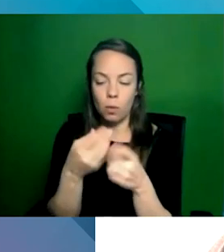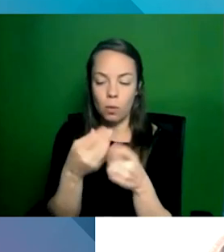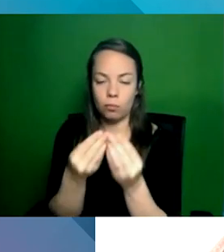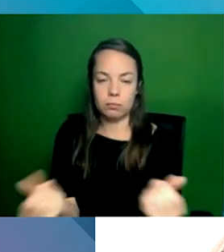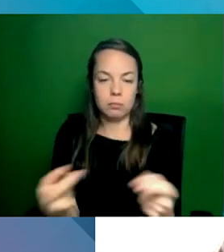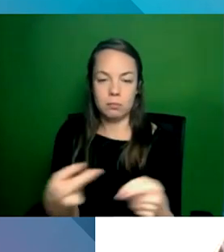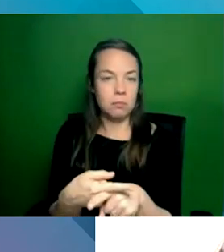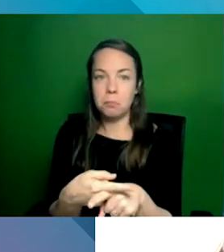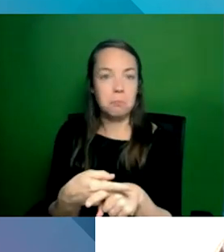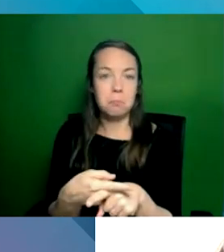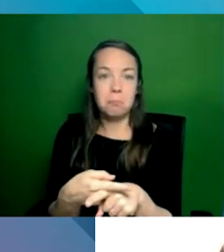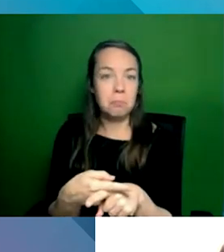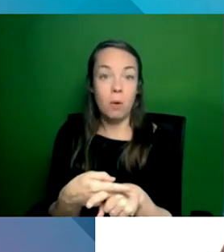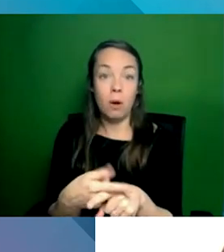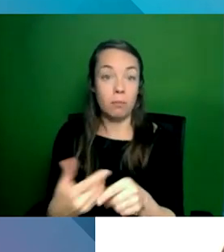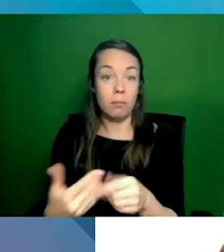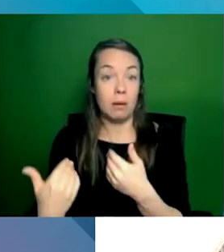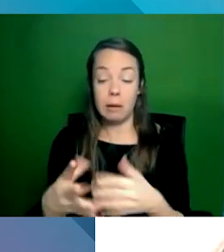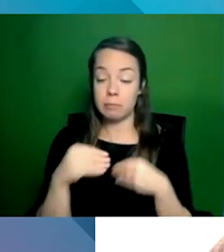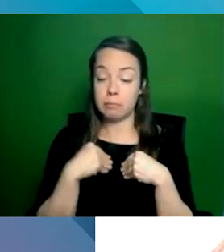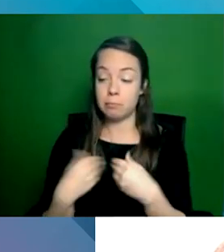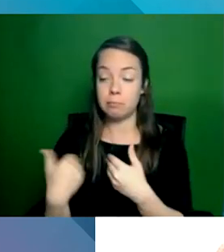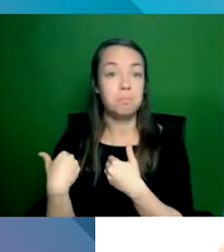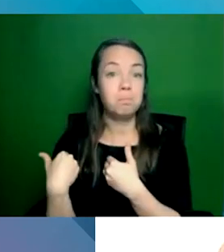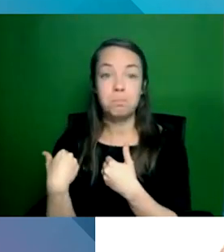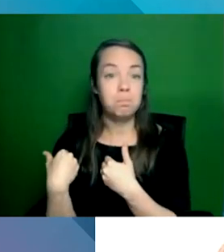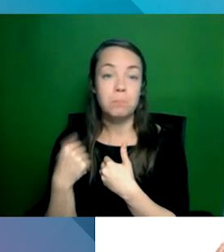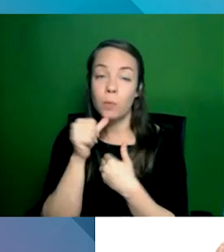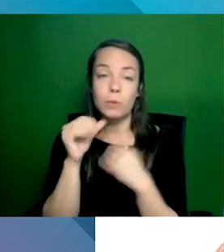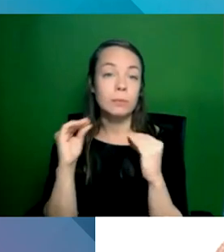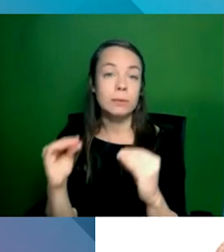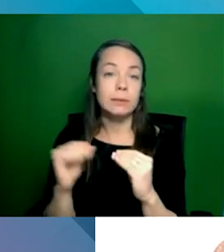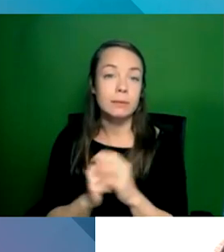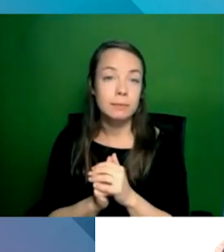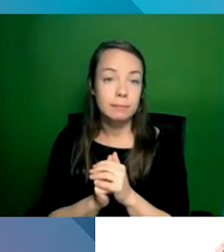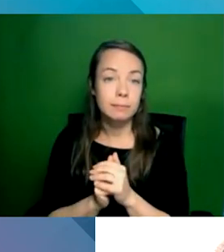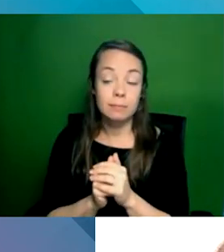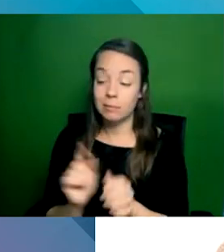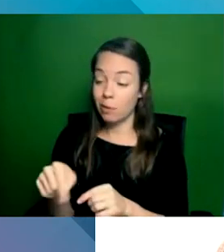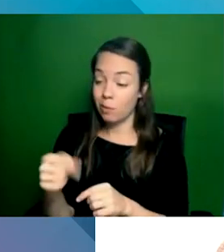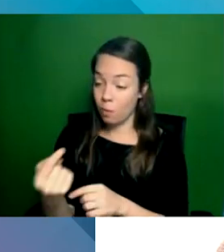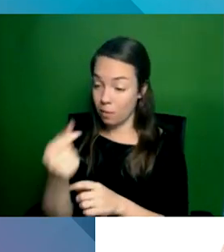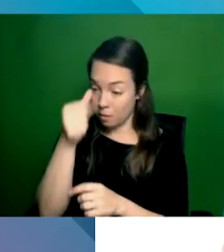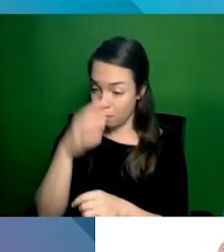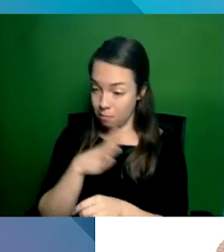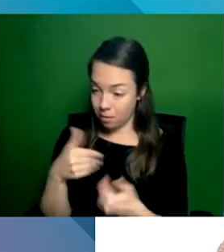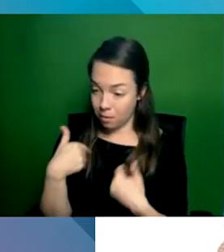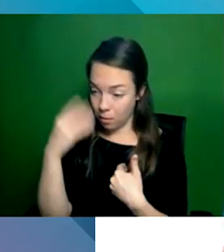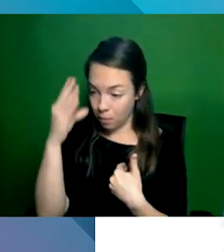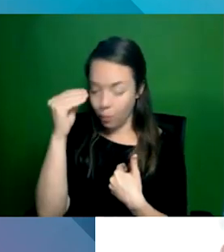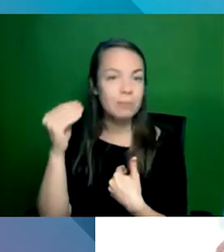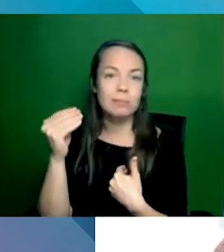don't teach accountability. And that's not just a men and young boys thing. That is an interconnected, because we exist